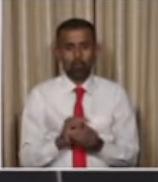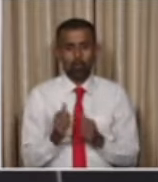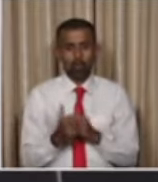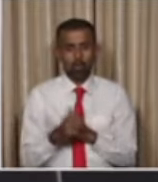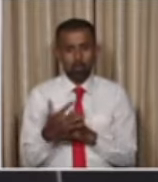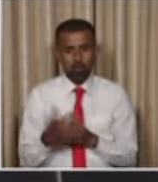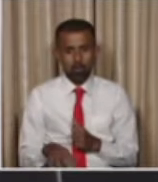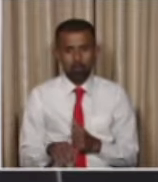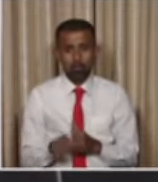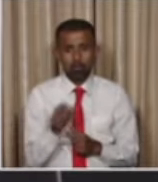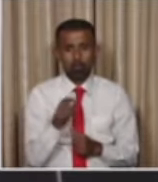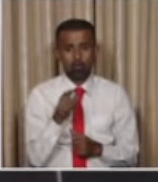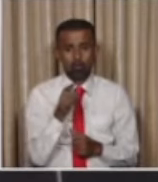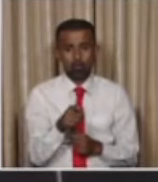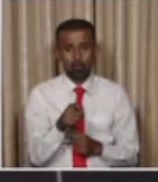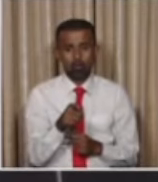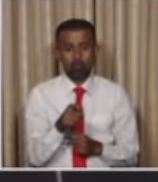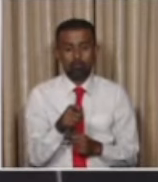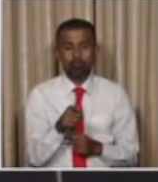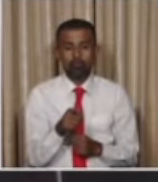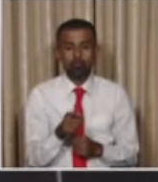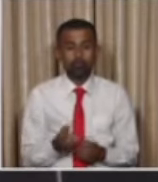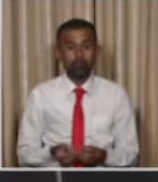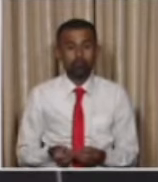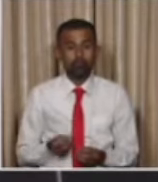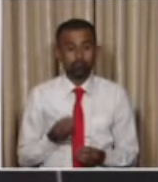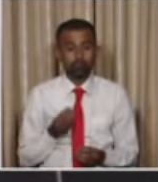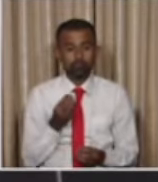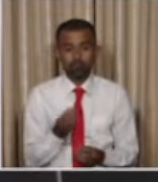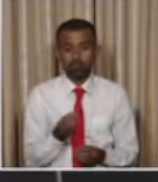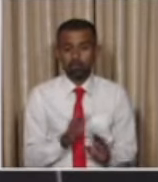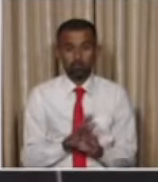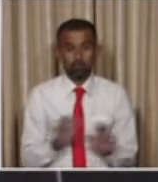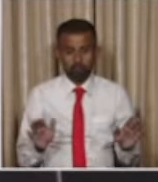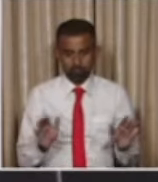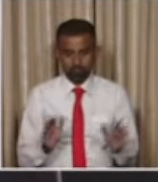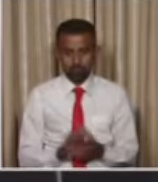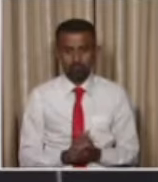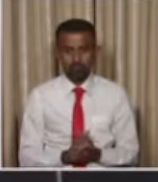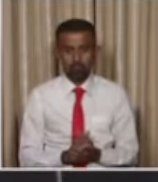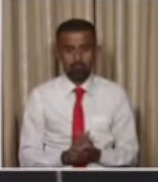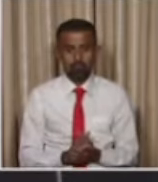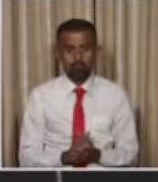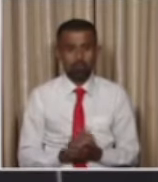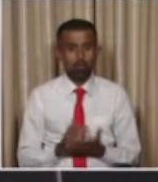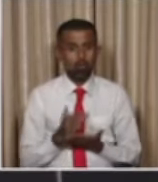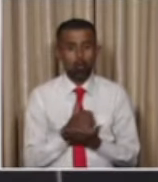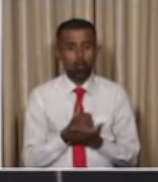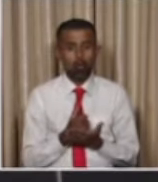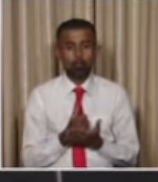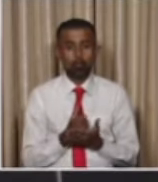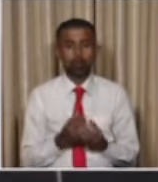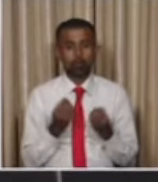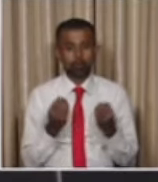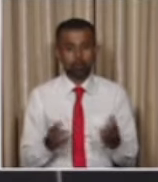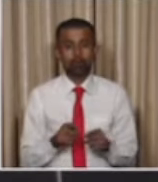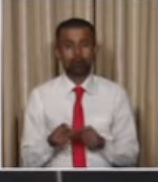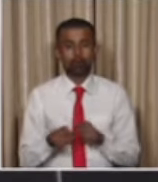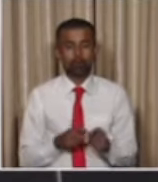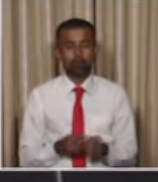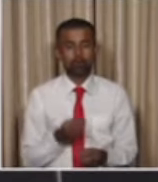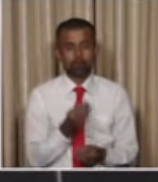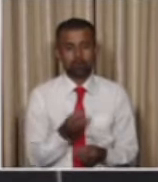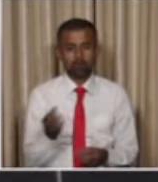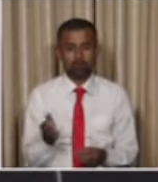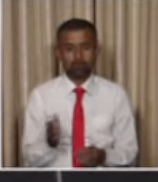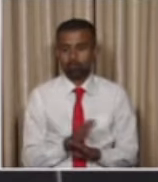particular space that is being given to everybody as a carte blanche. So, having brought that